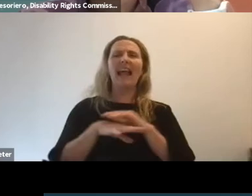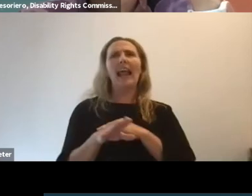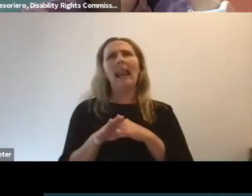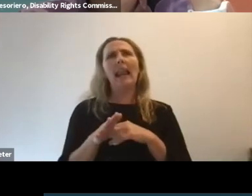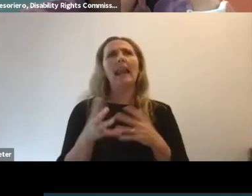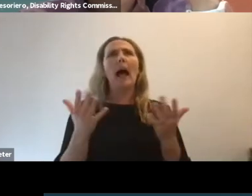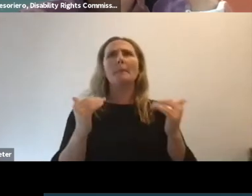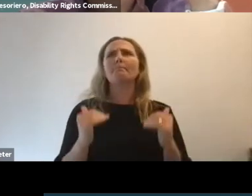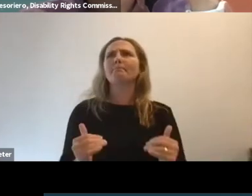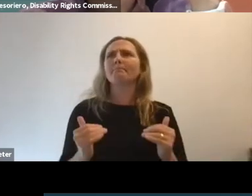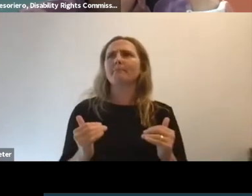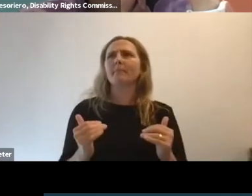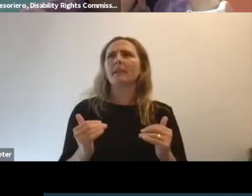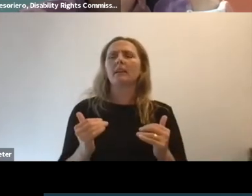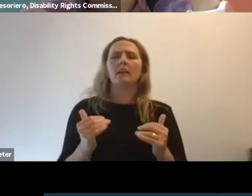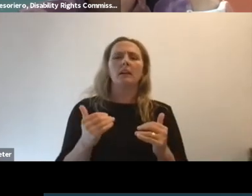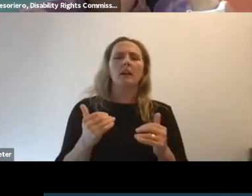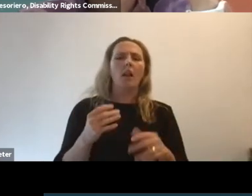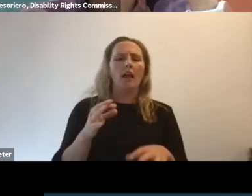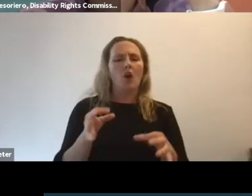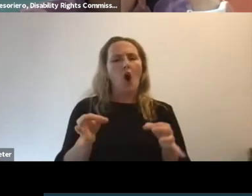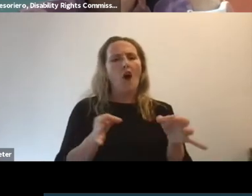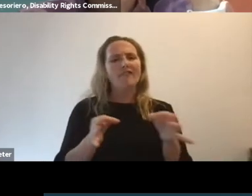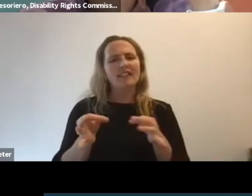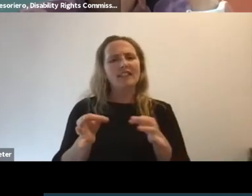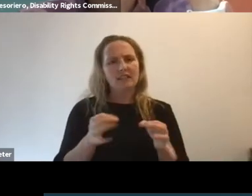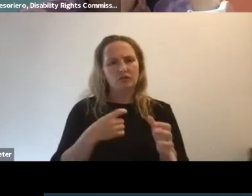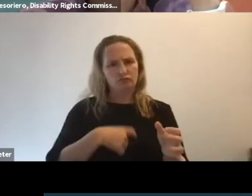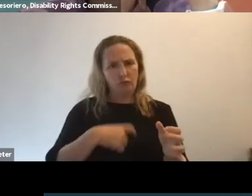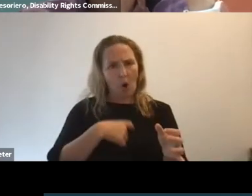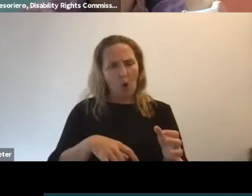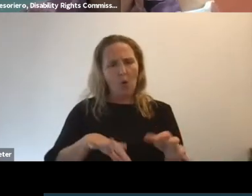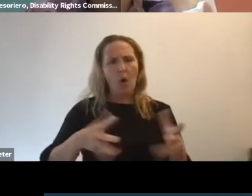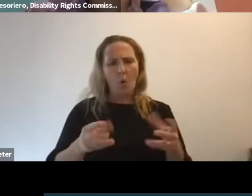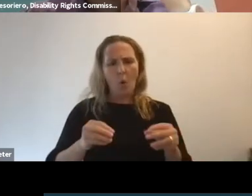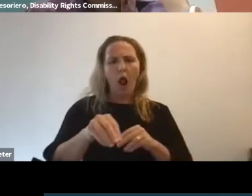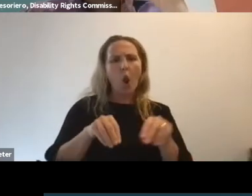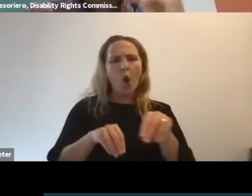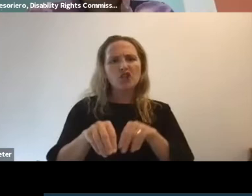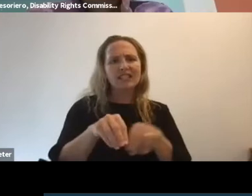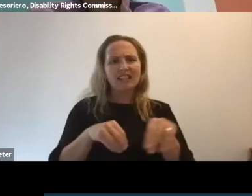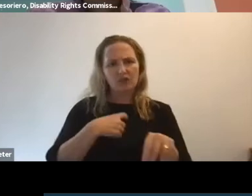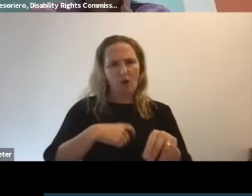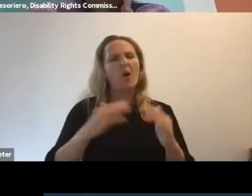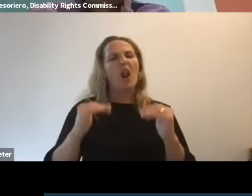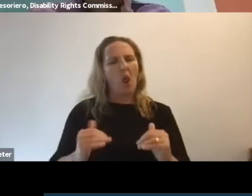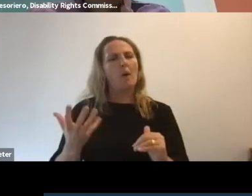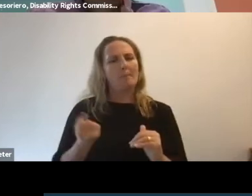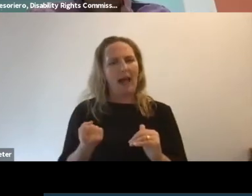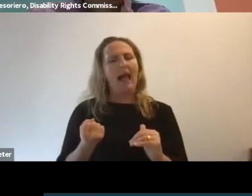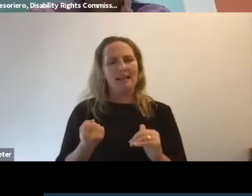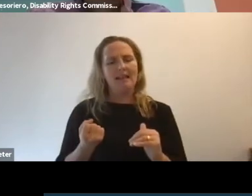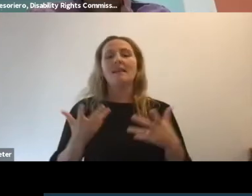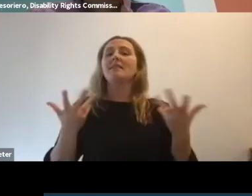the clerical roles or logistics roles that are not paid as much. So that's where we'll see